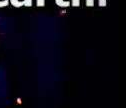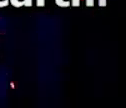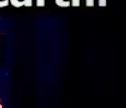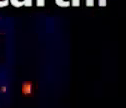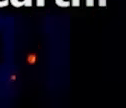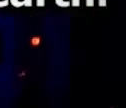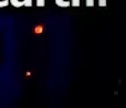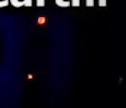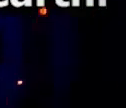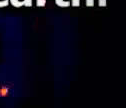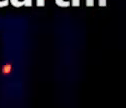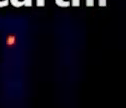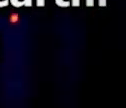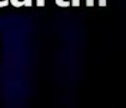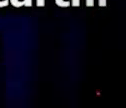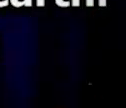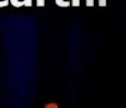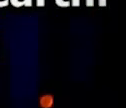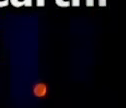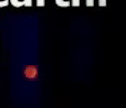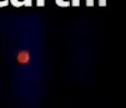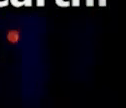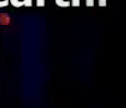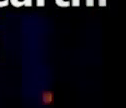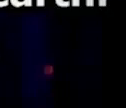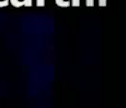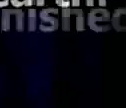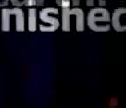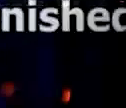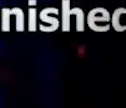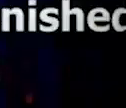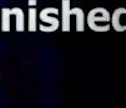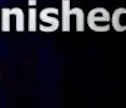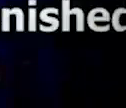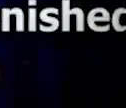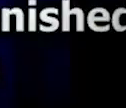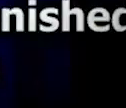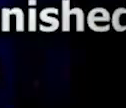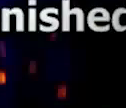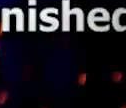prostitutes and of the abominations of the earth.